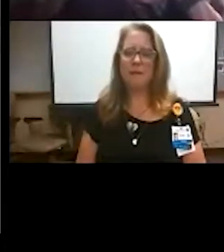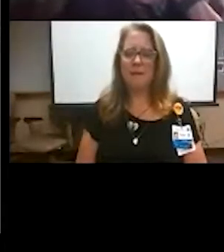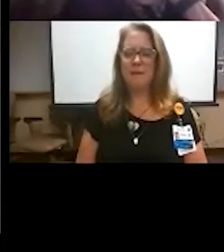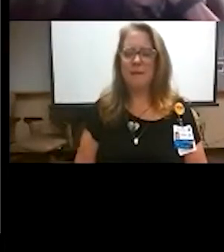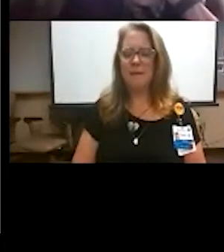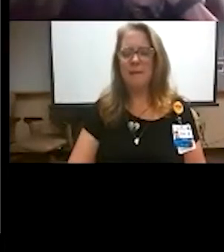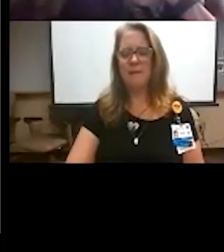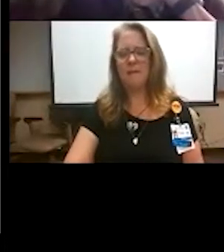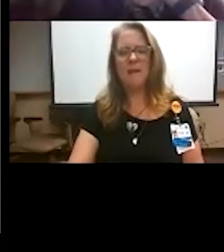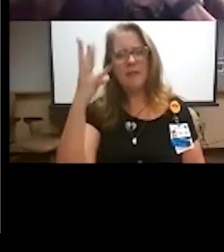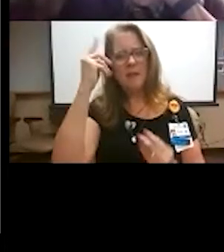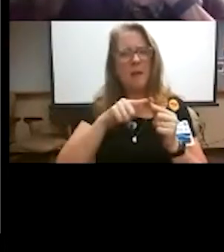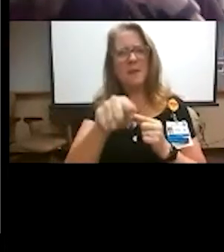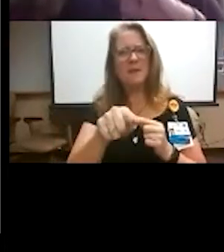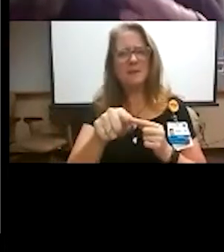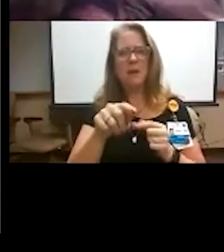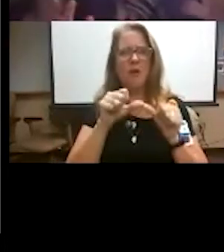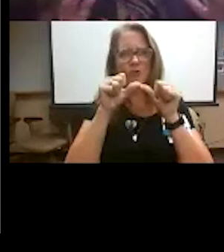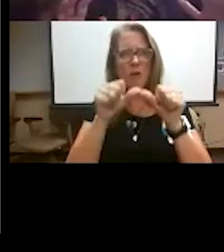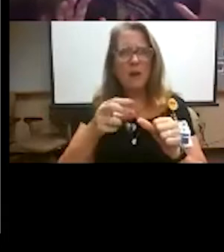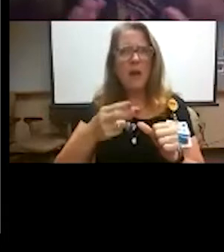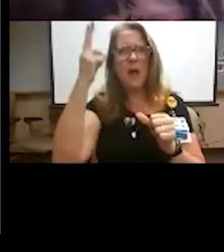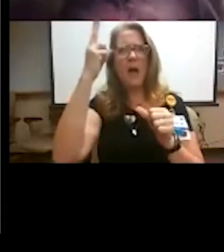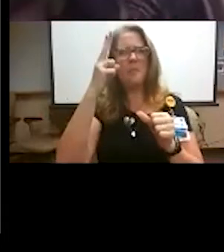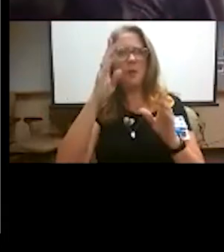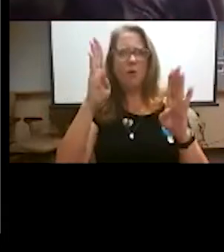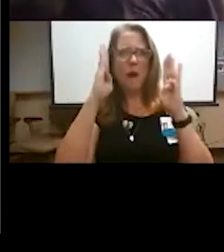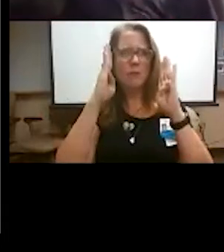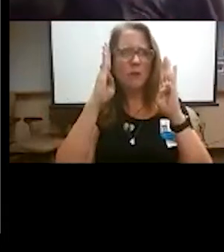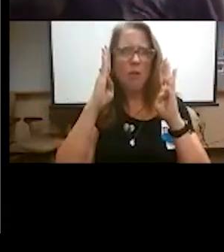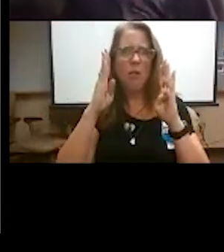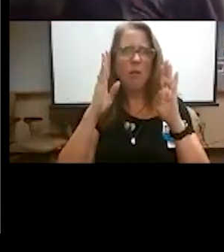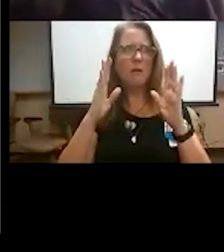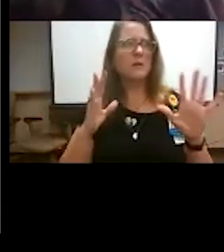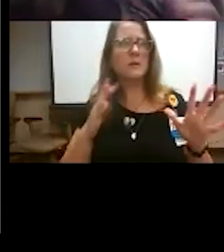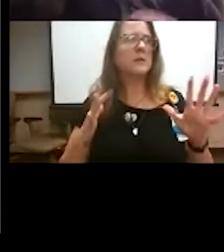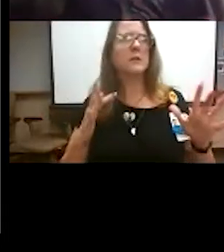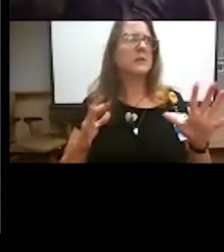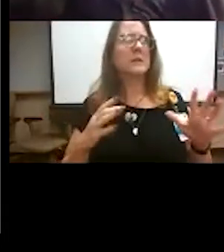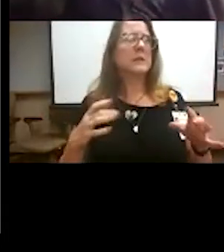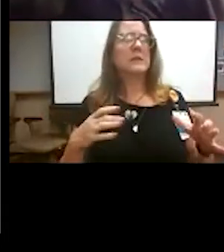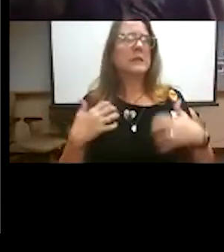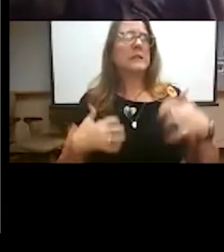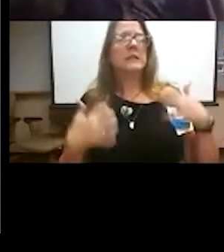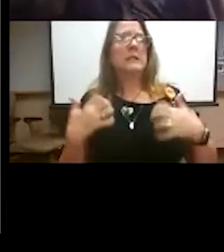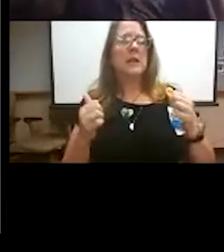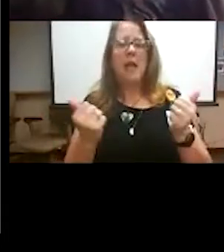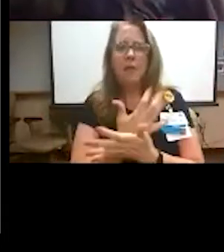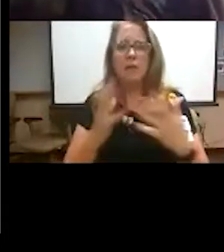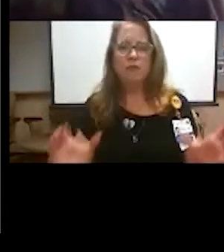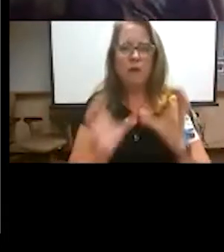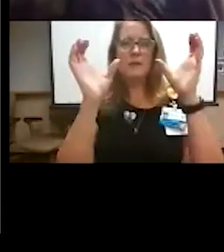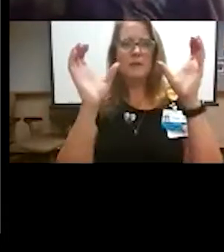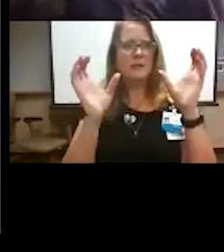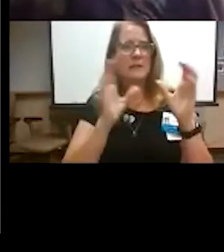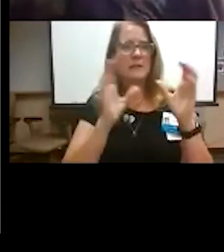This is organizational hyperarousal. And it's when everything is a crisis. never get any time to talk,